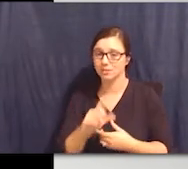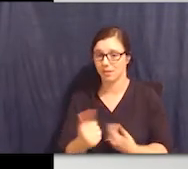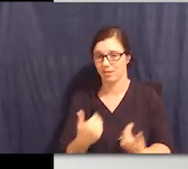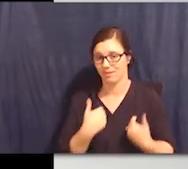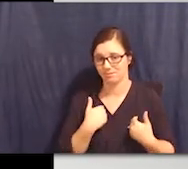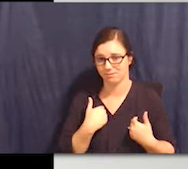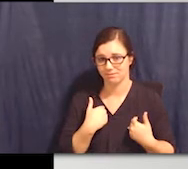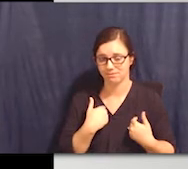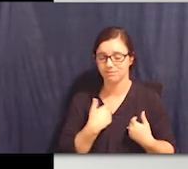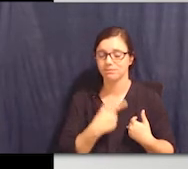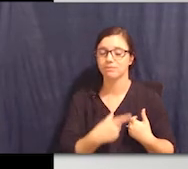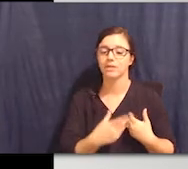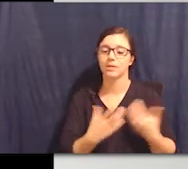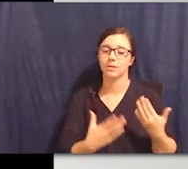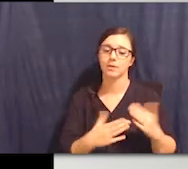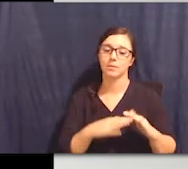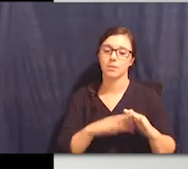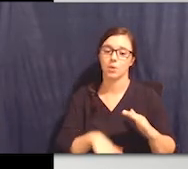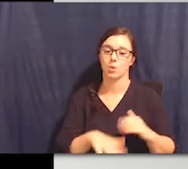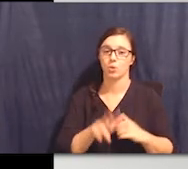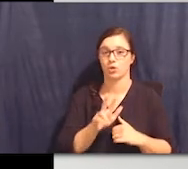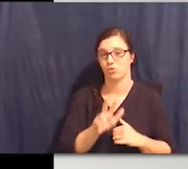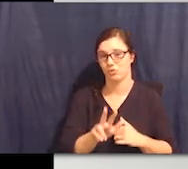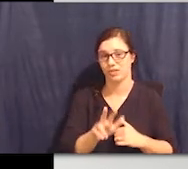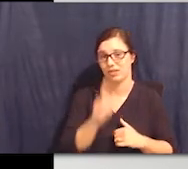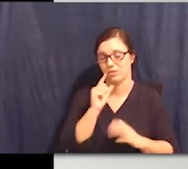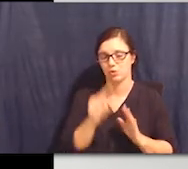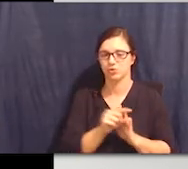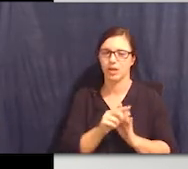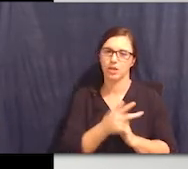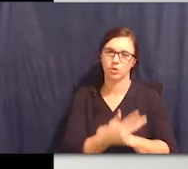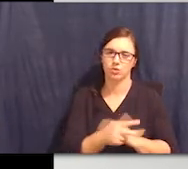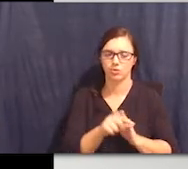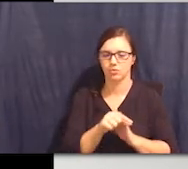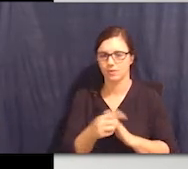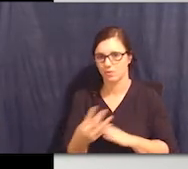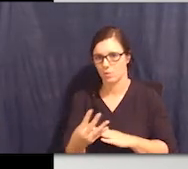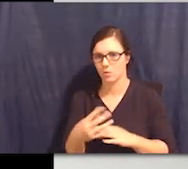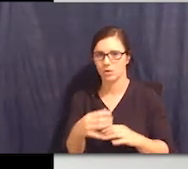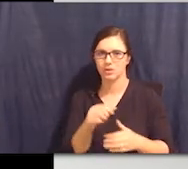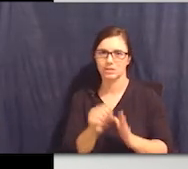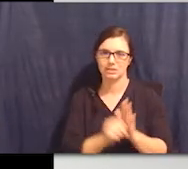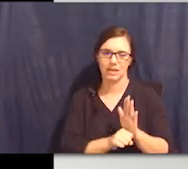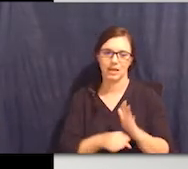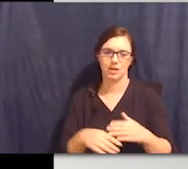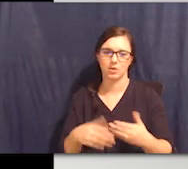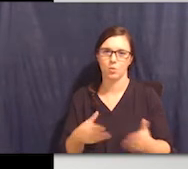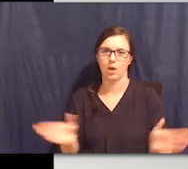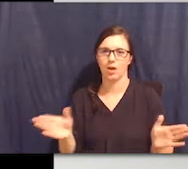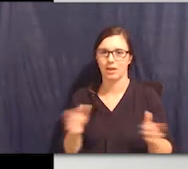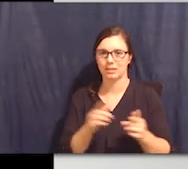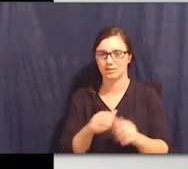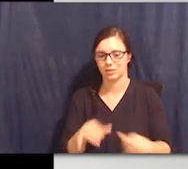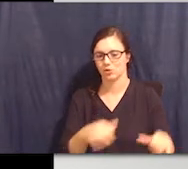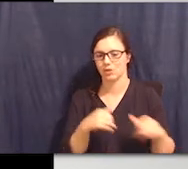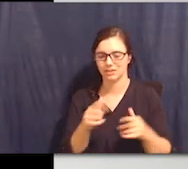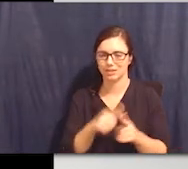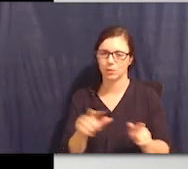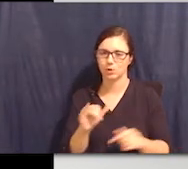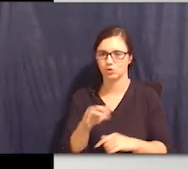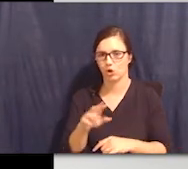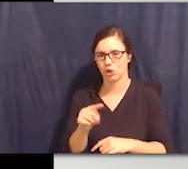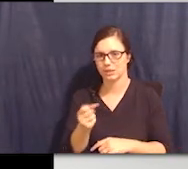disabilities who made below a 3 on the grade 3 or grade 4 statewide standardized English language arts